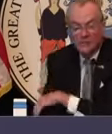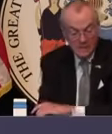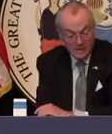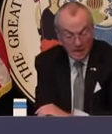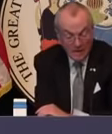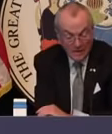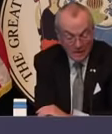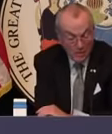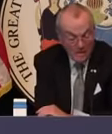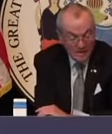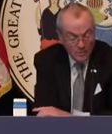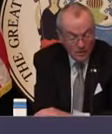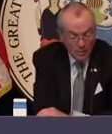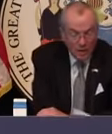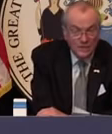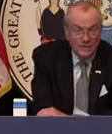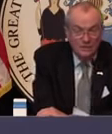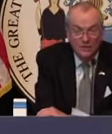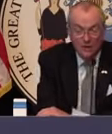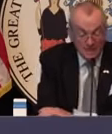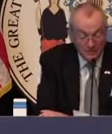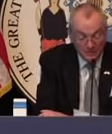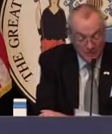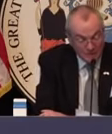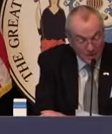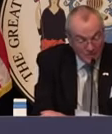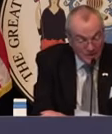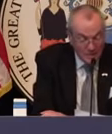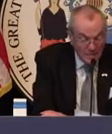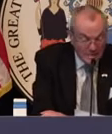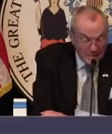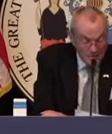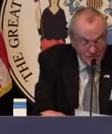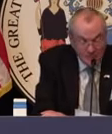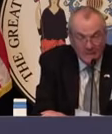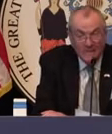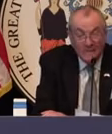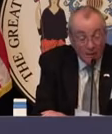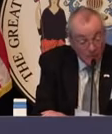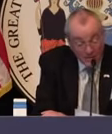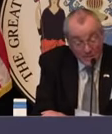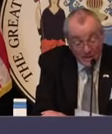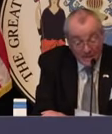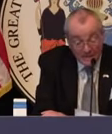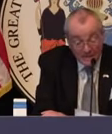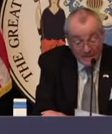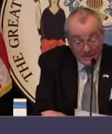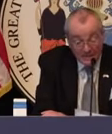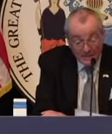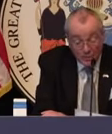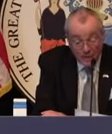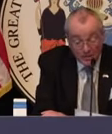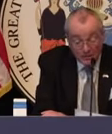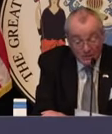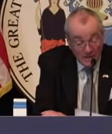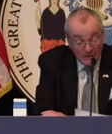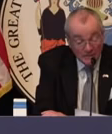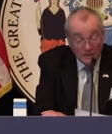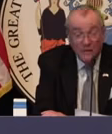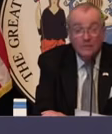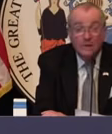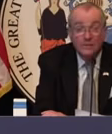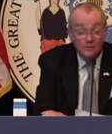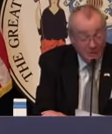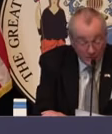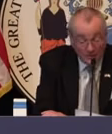out of the holiday weekend. We're going to watch these very carefully over the coming days. However, despite the daily fluctuations in